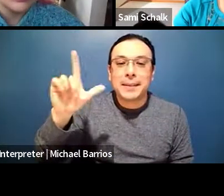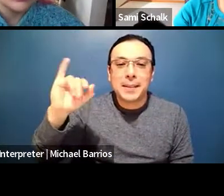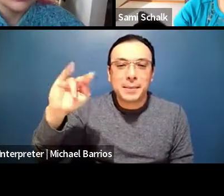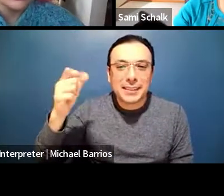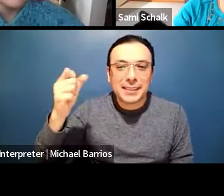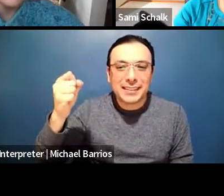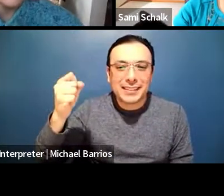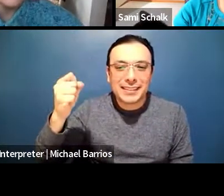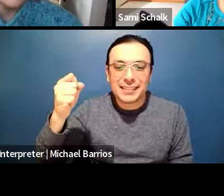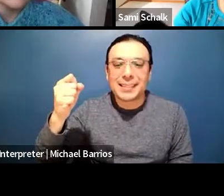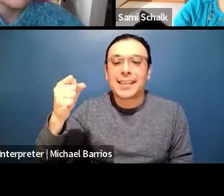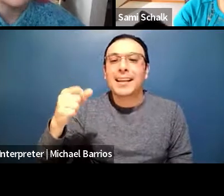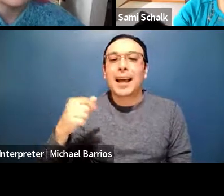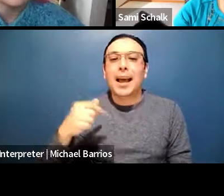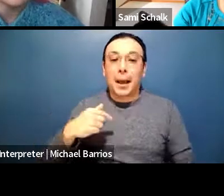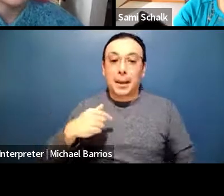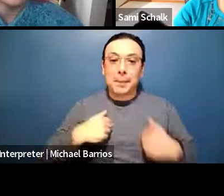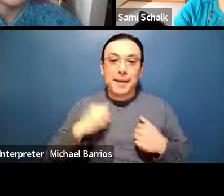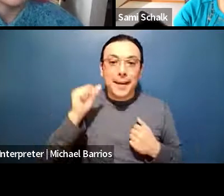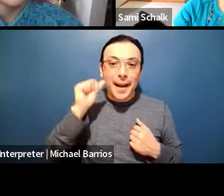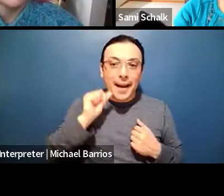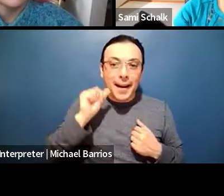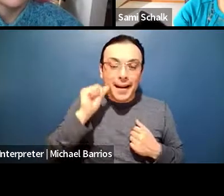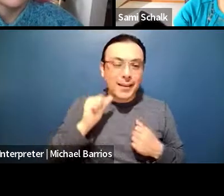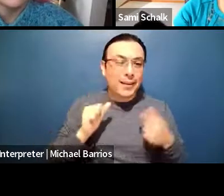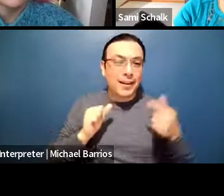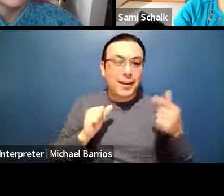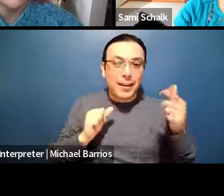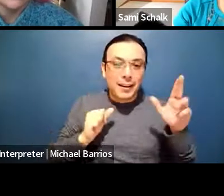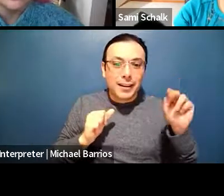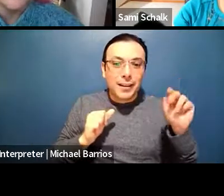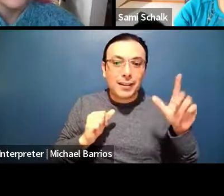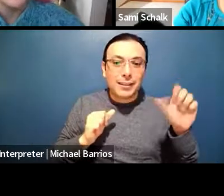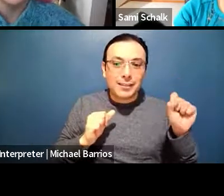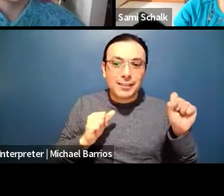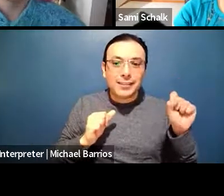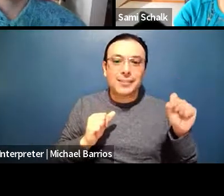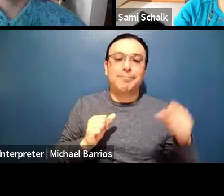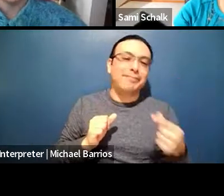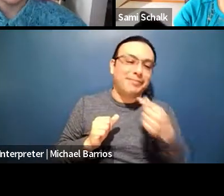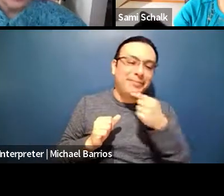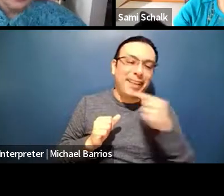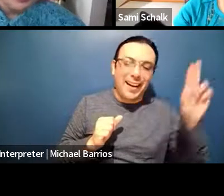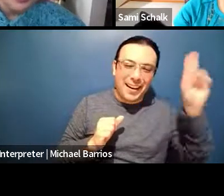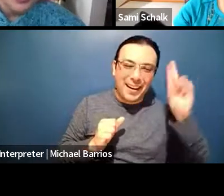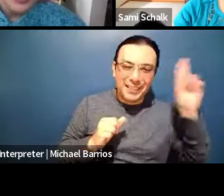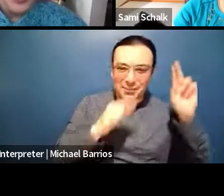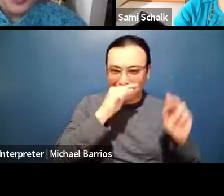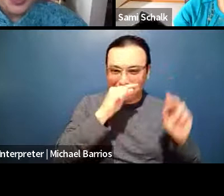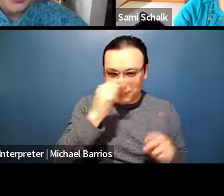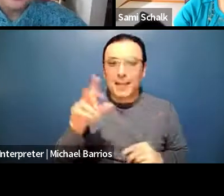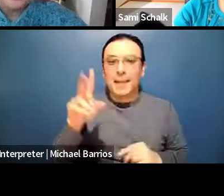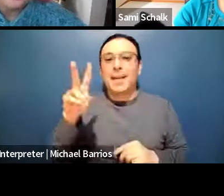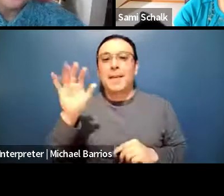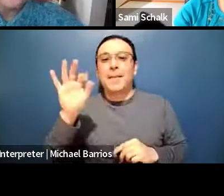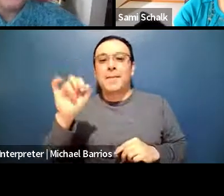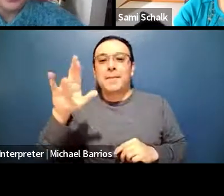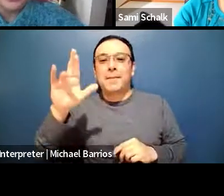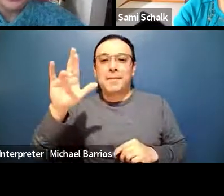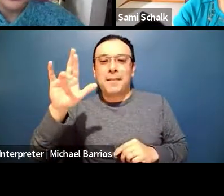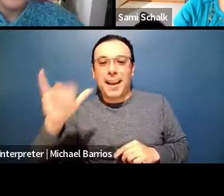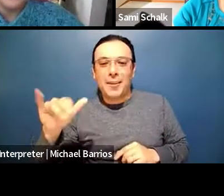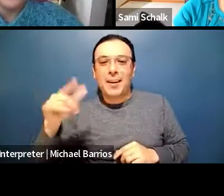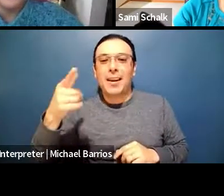act as queer aunties, gunkles, that is, gay uncles, and fairy godparents. Some of